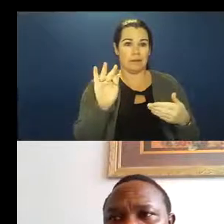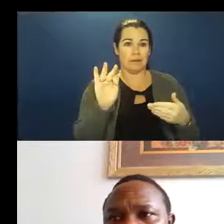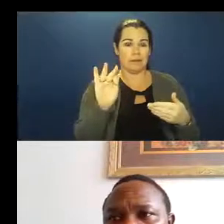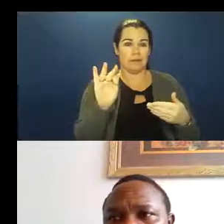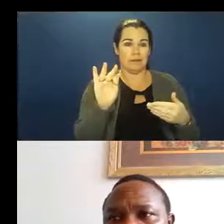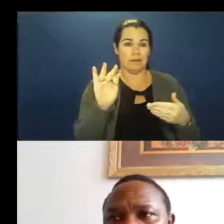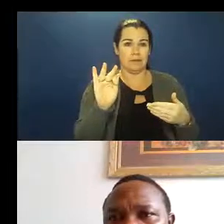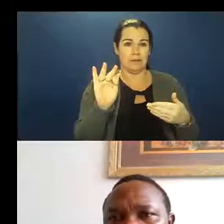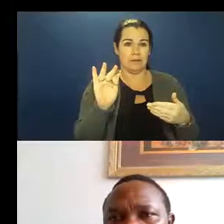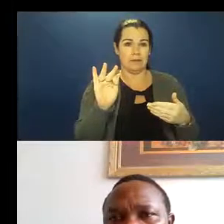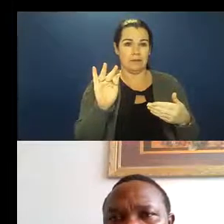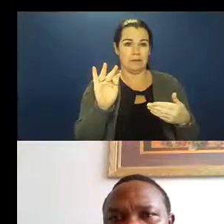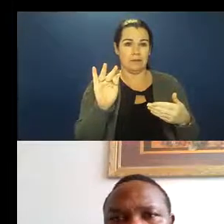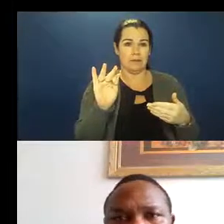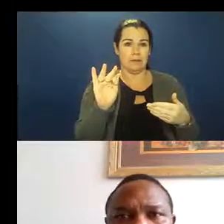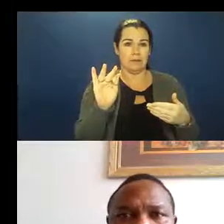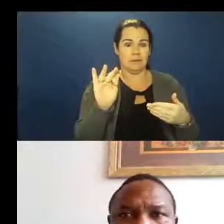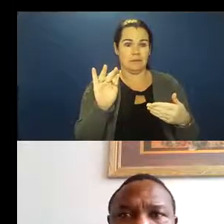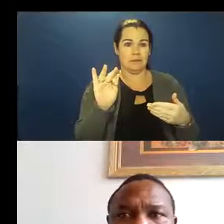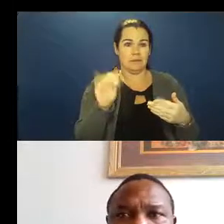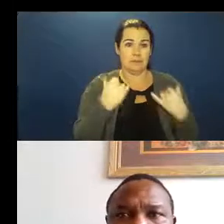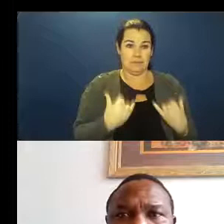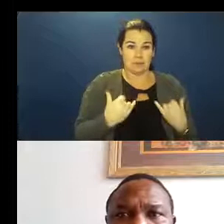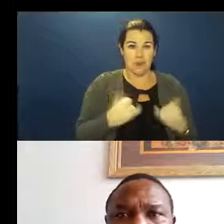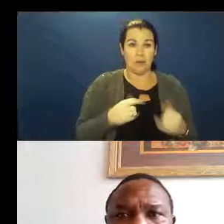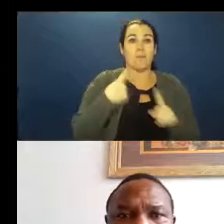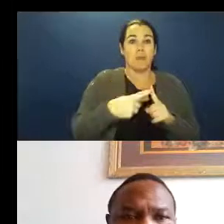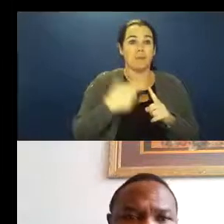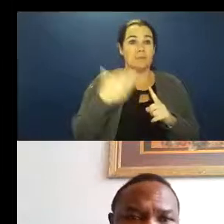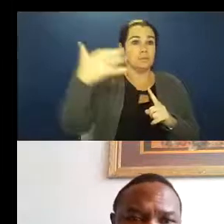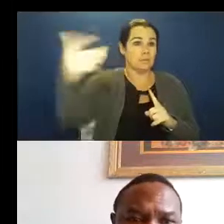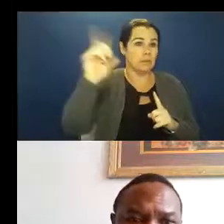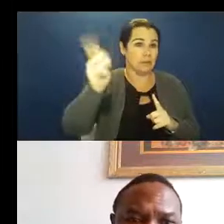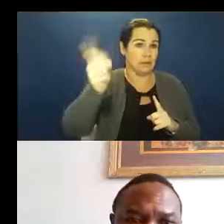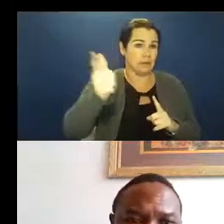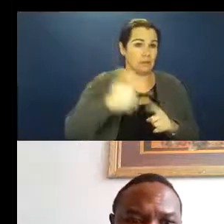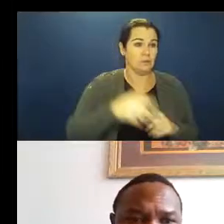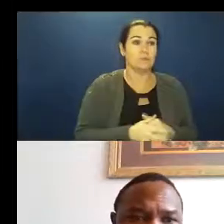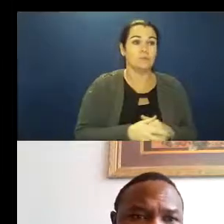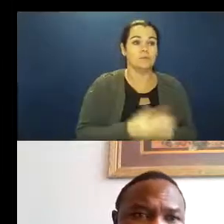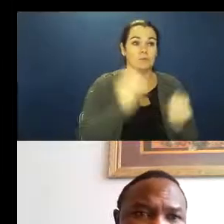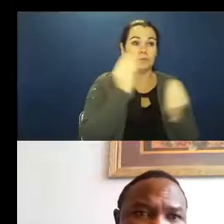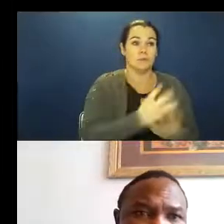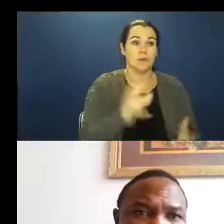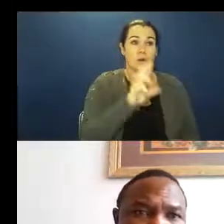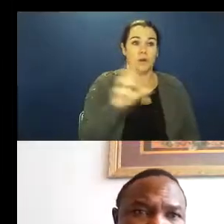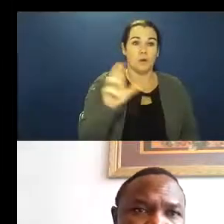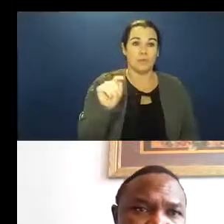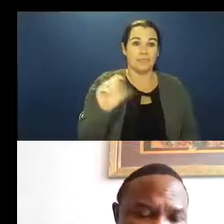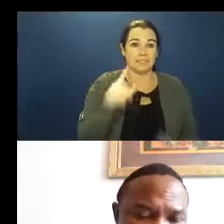and what's happening now and then in the future. So dissemination of RRTC research